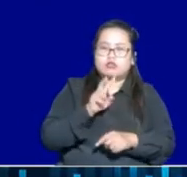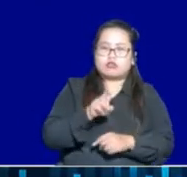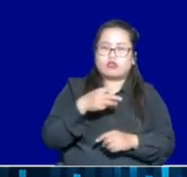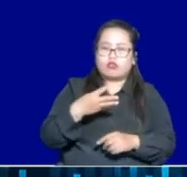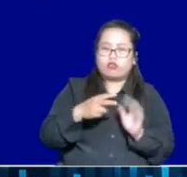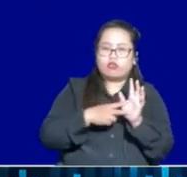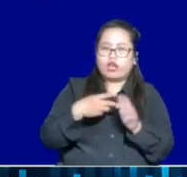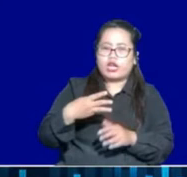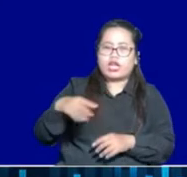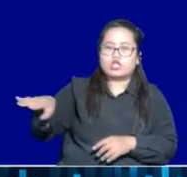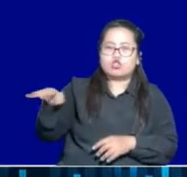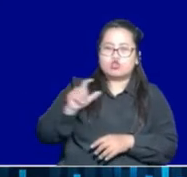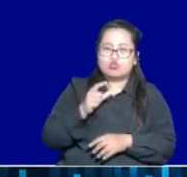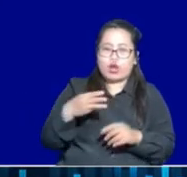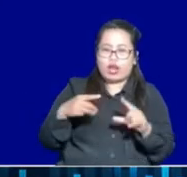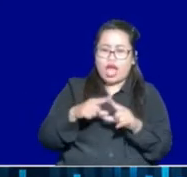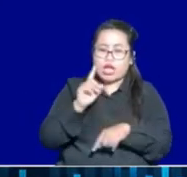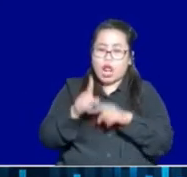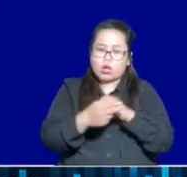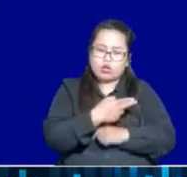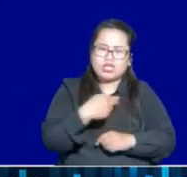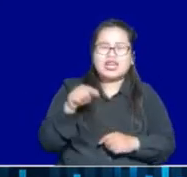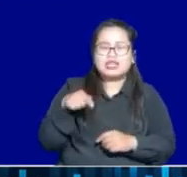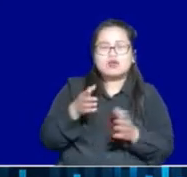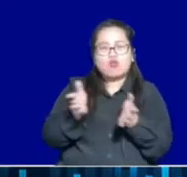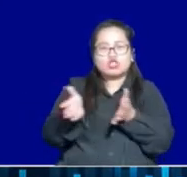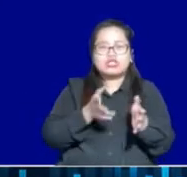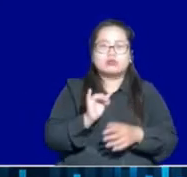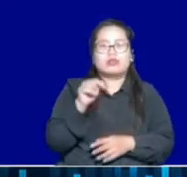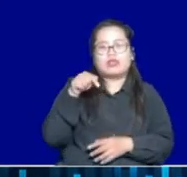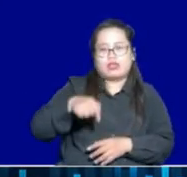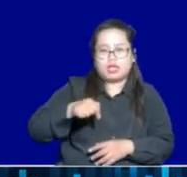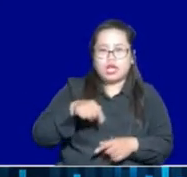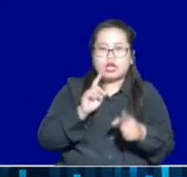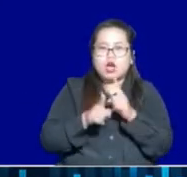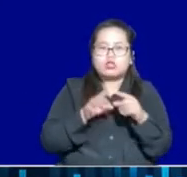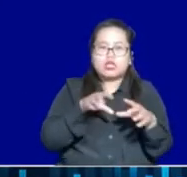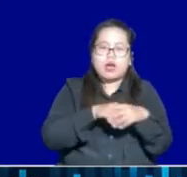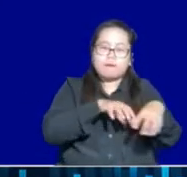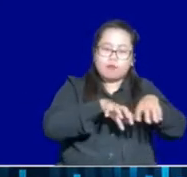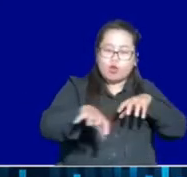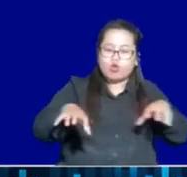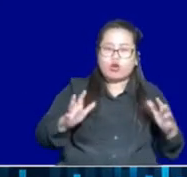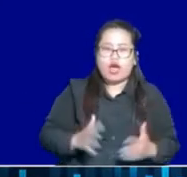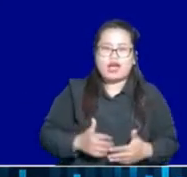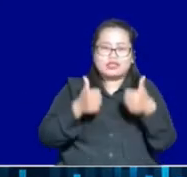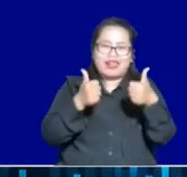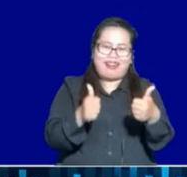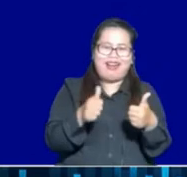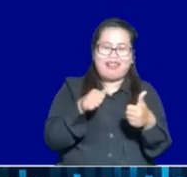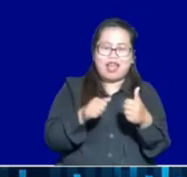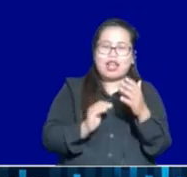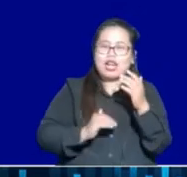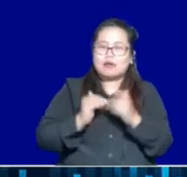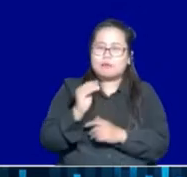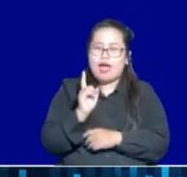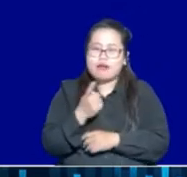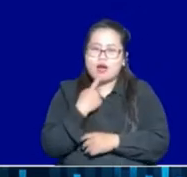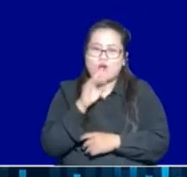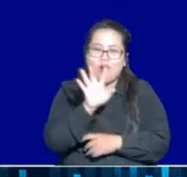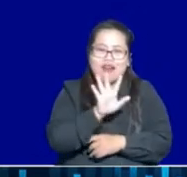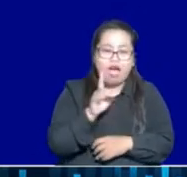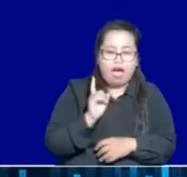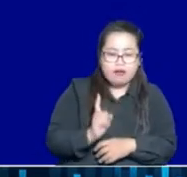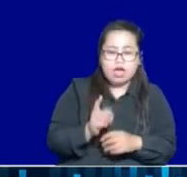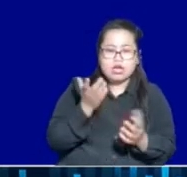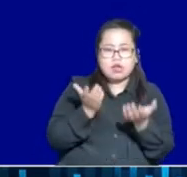where Indonesia is in the product space. So you see it's much more colorful than Venezuela. It's